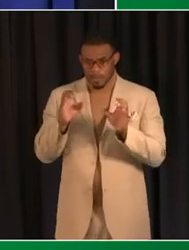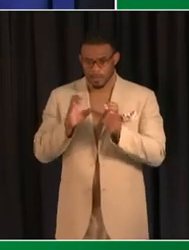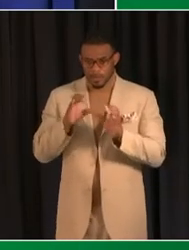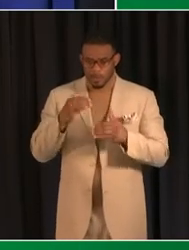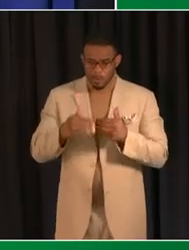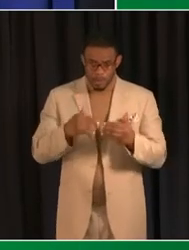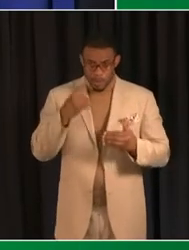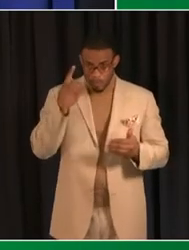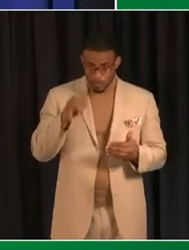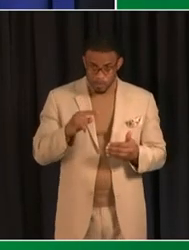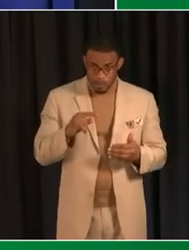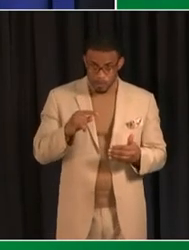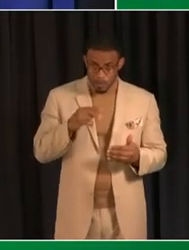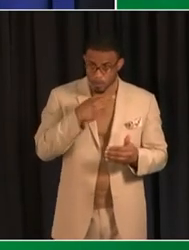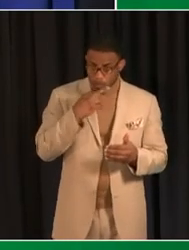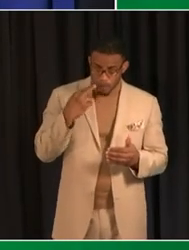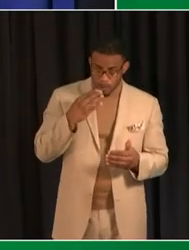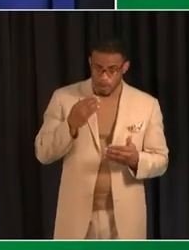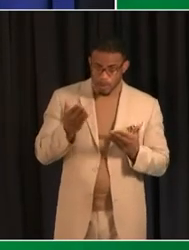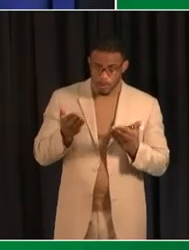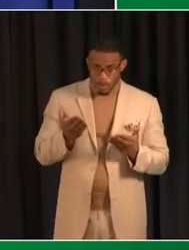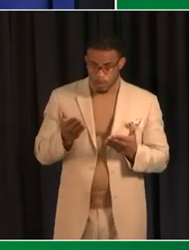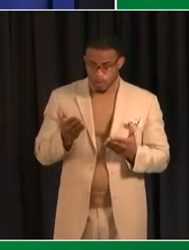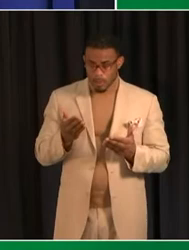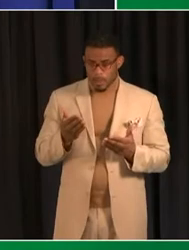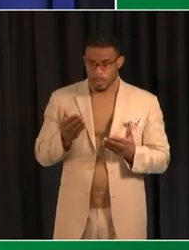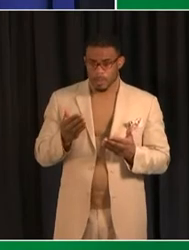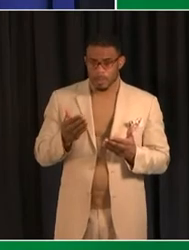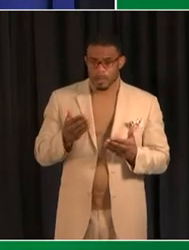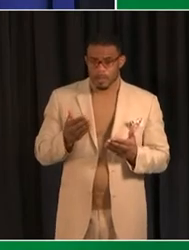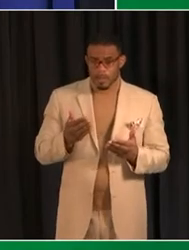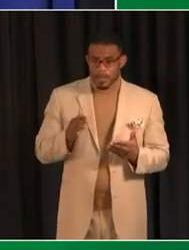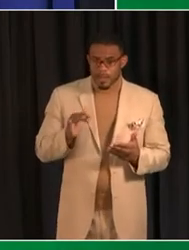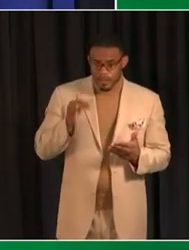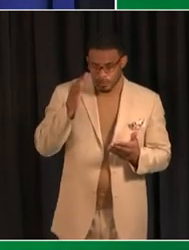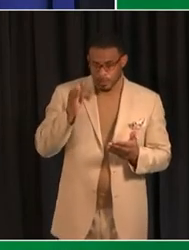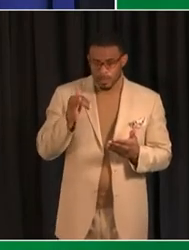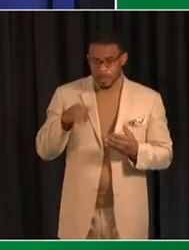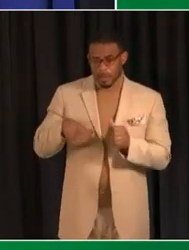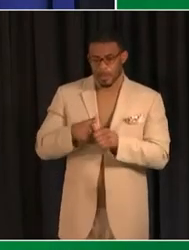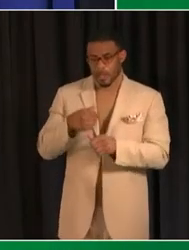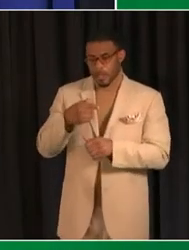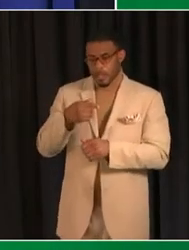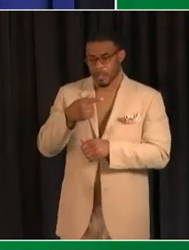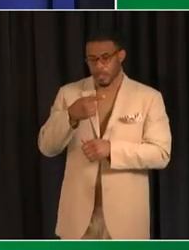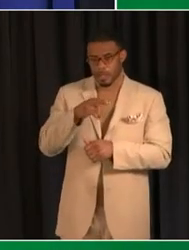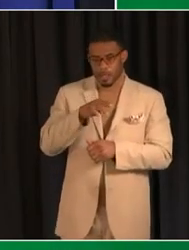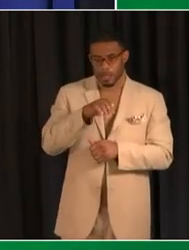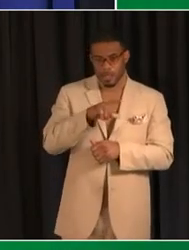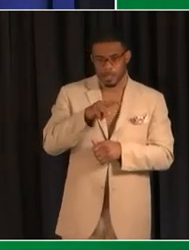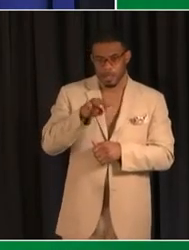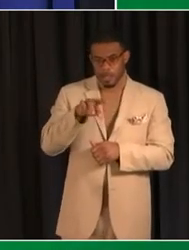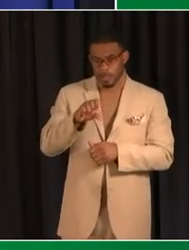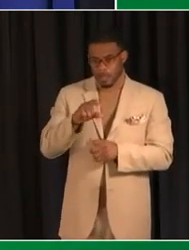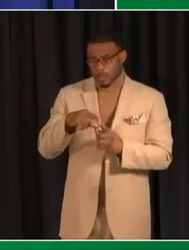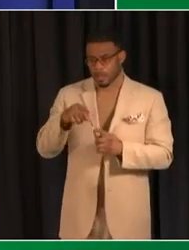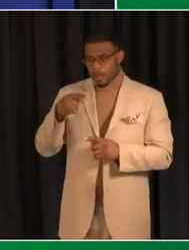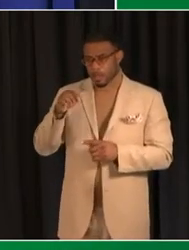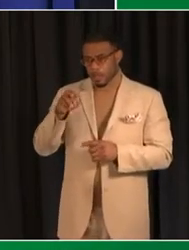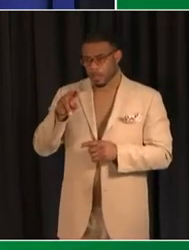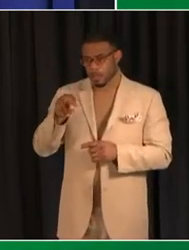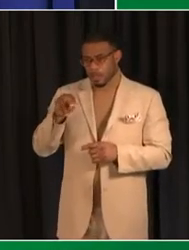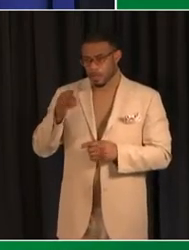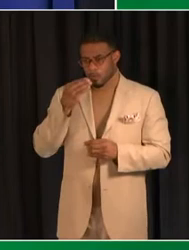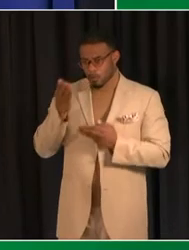safety certification process for restaurants and surfaces, backed by General Mills and Gordon Food Services. So we do